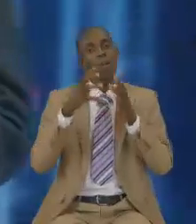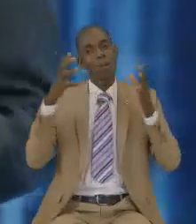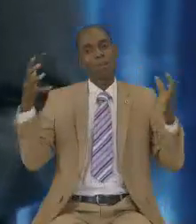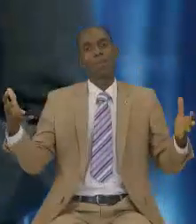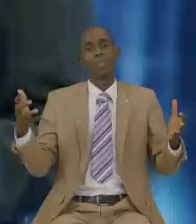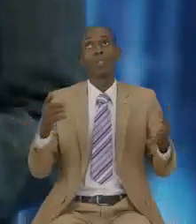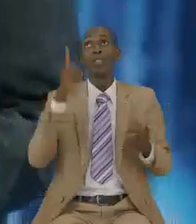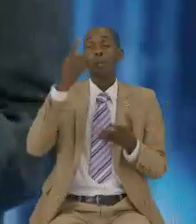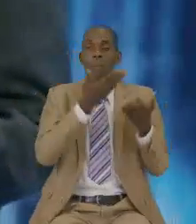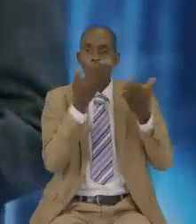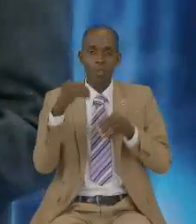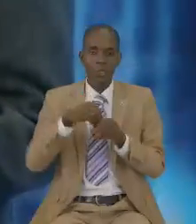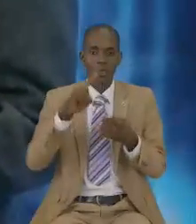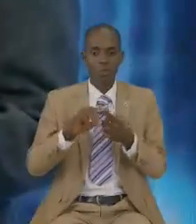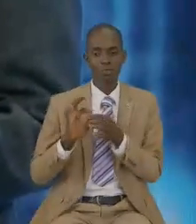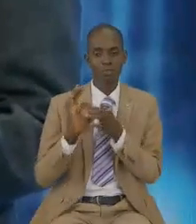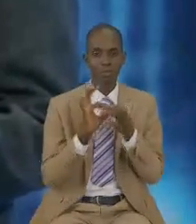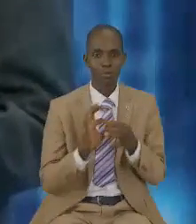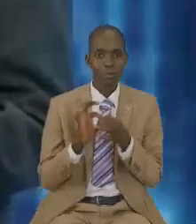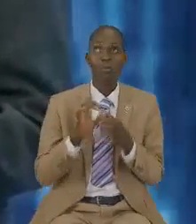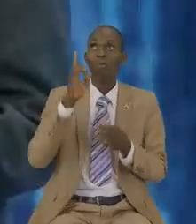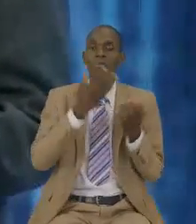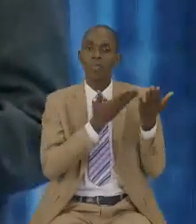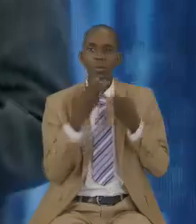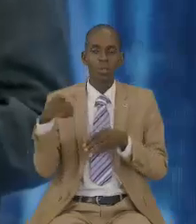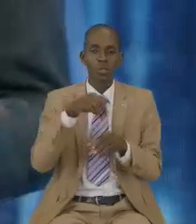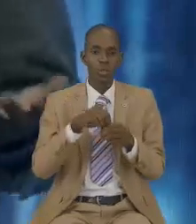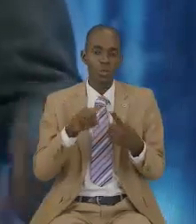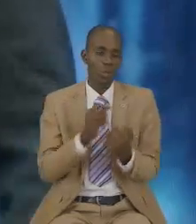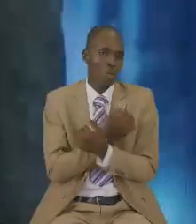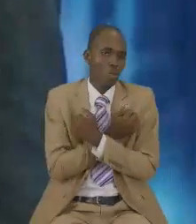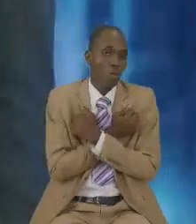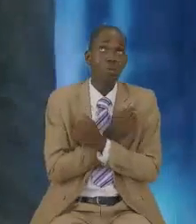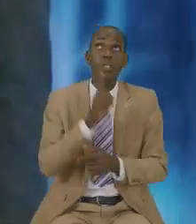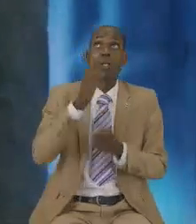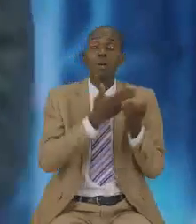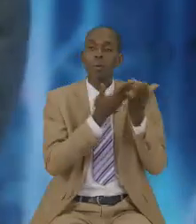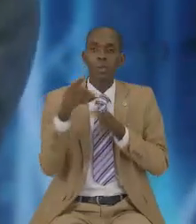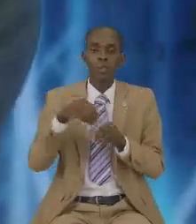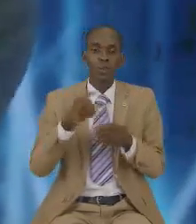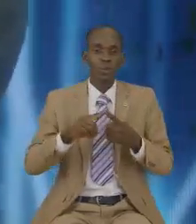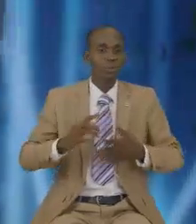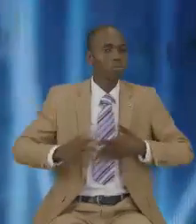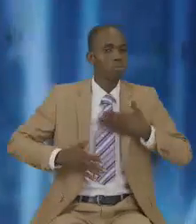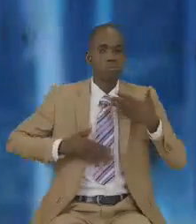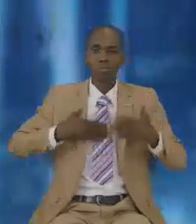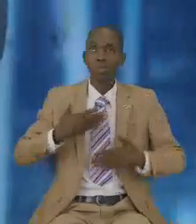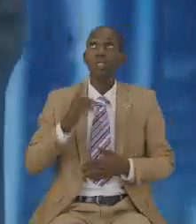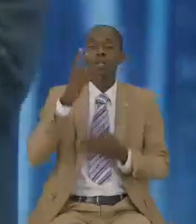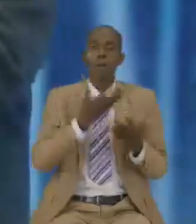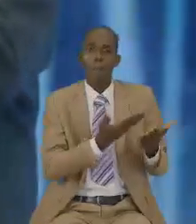you into fellowship. It brings you into love. It brings you into joy. It brings you